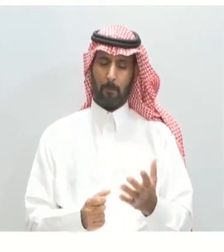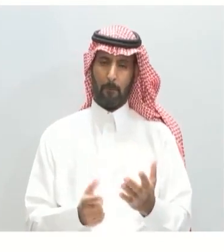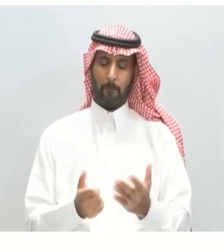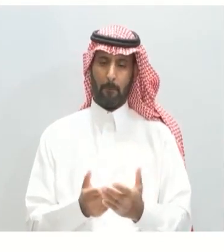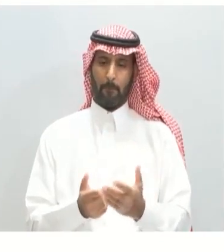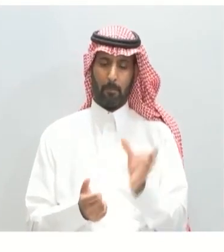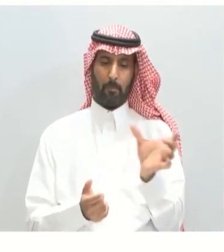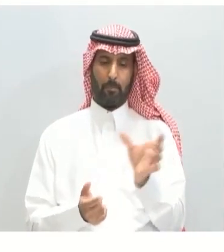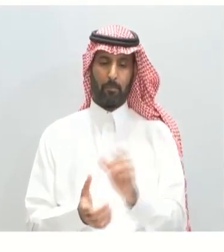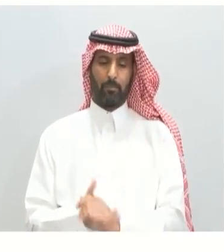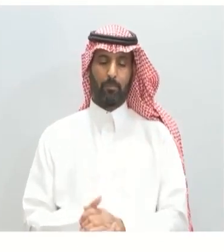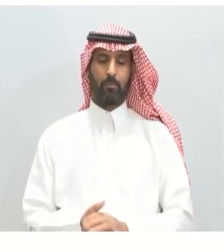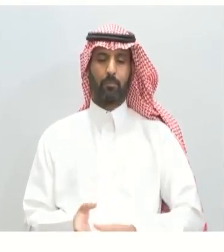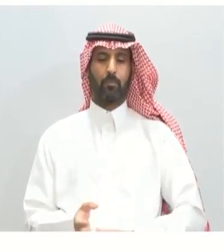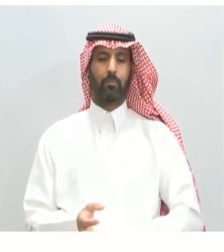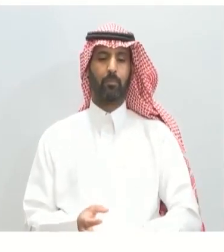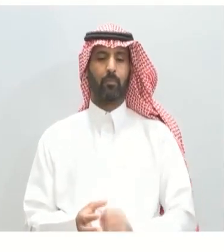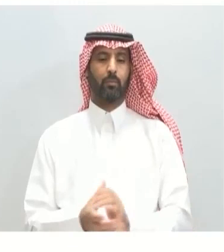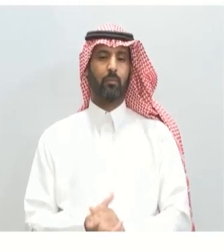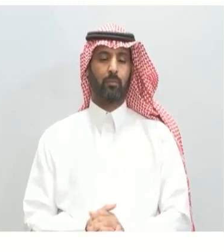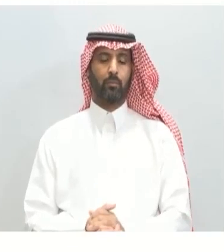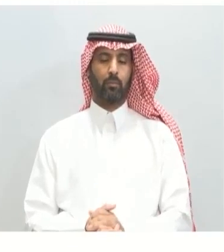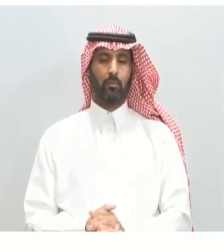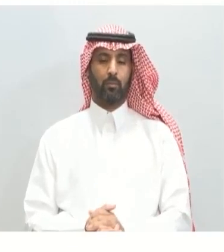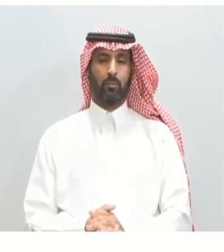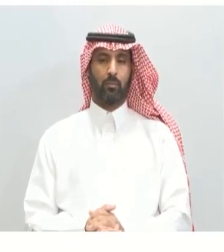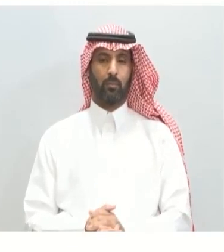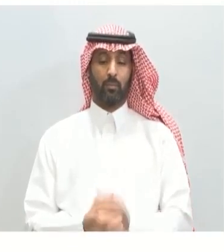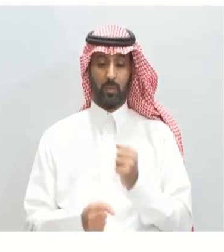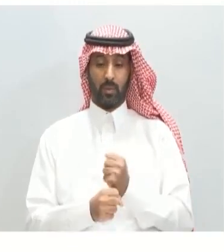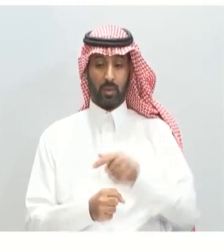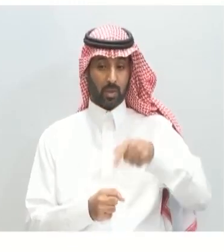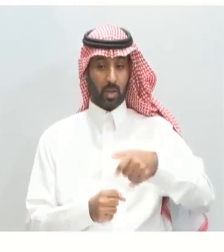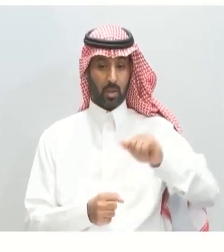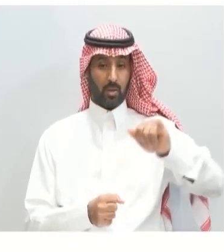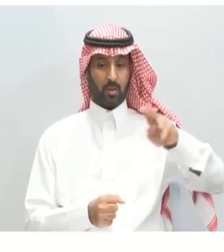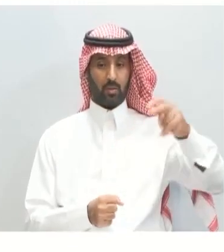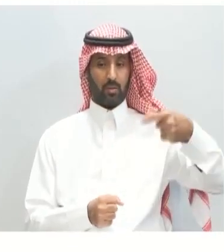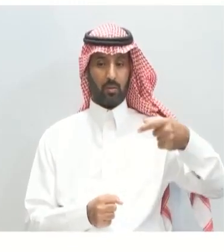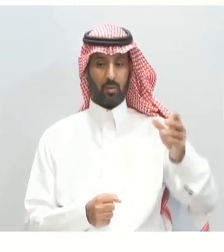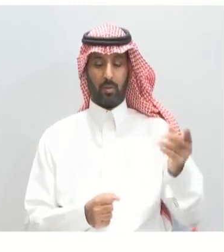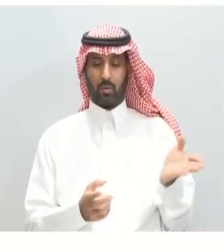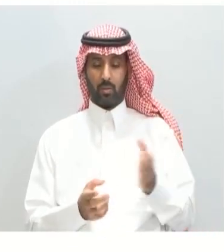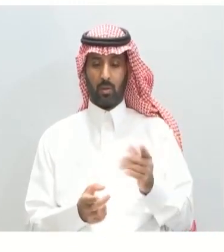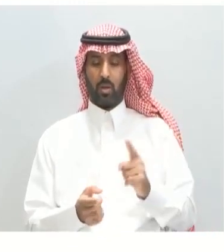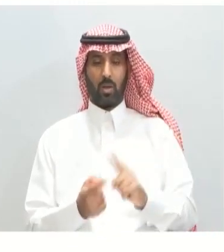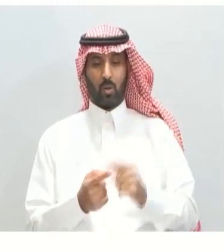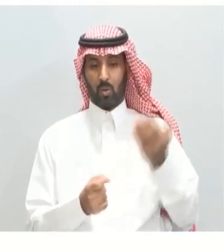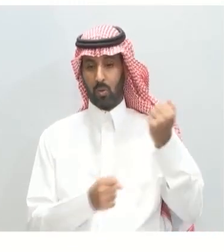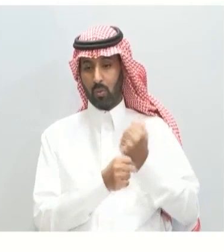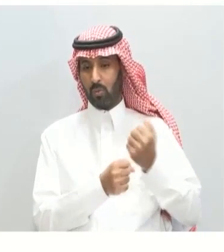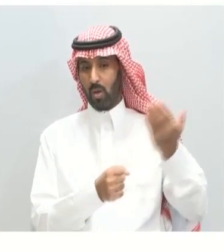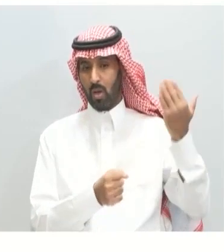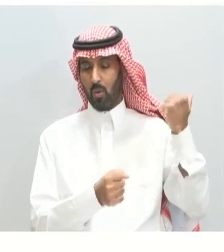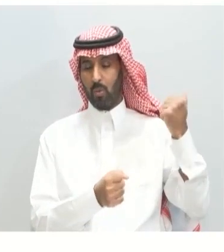any of the lessons from this unit. The present participle or past participle, get plus the adjective or plus the